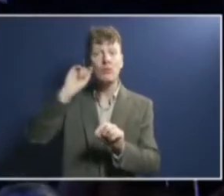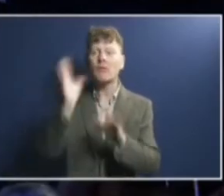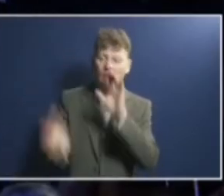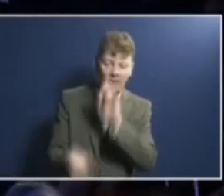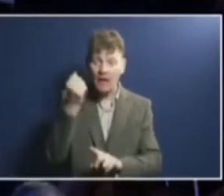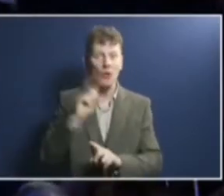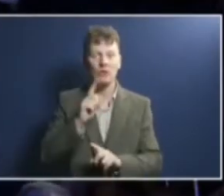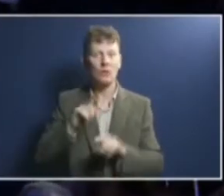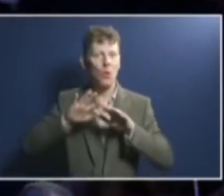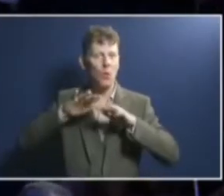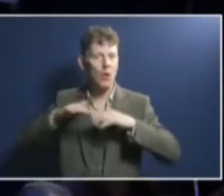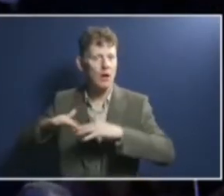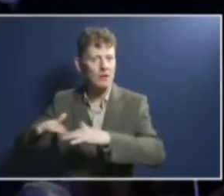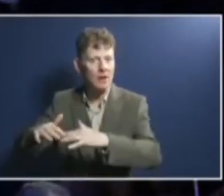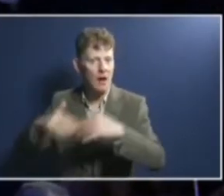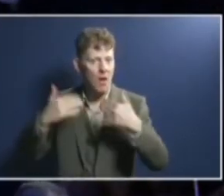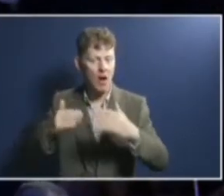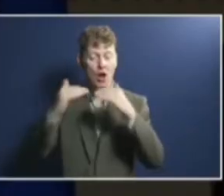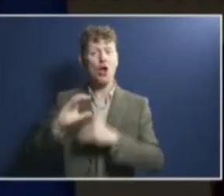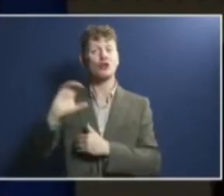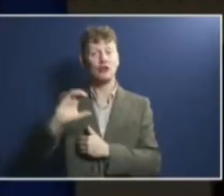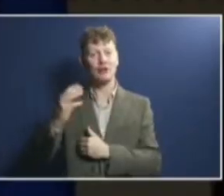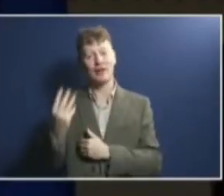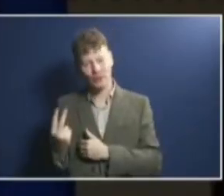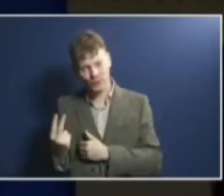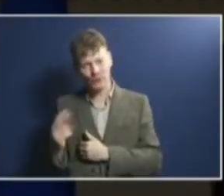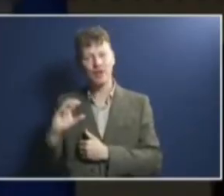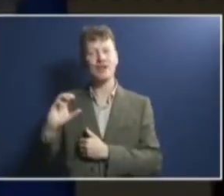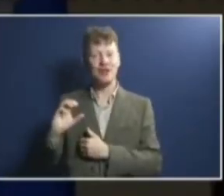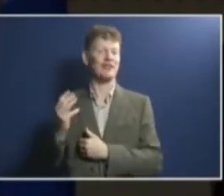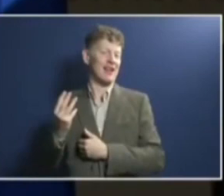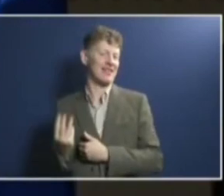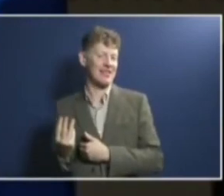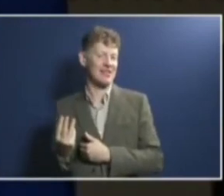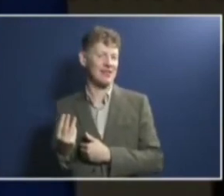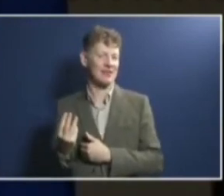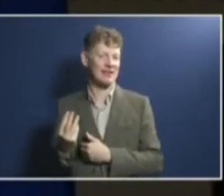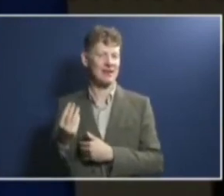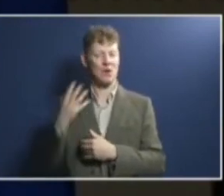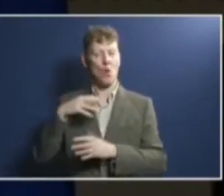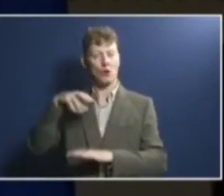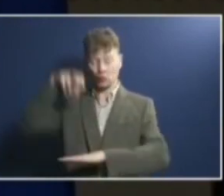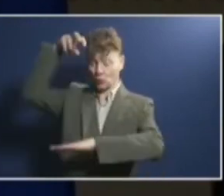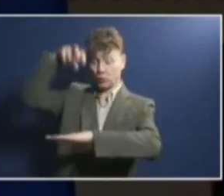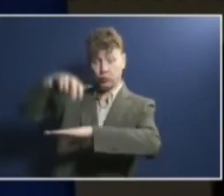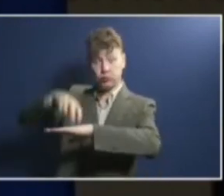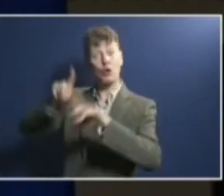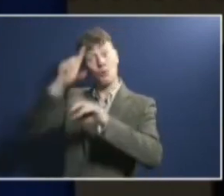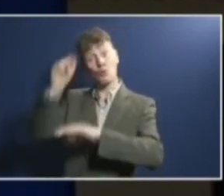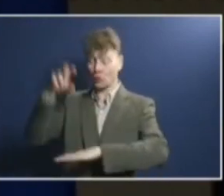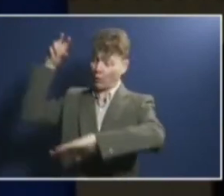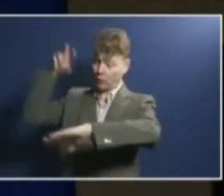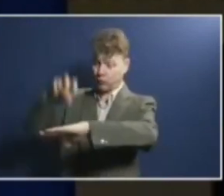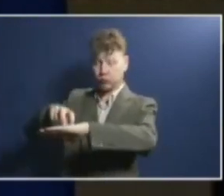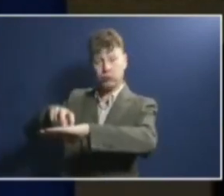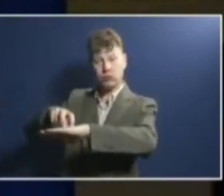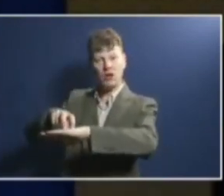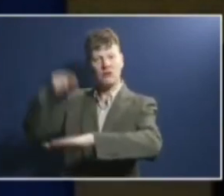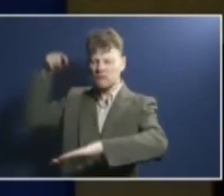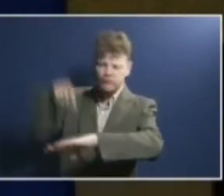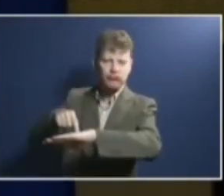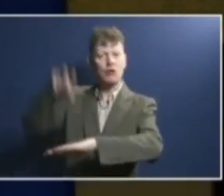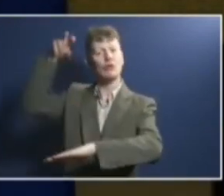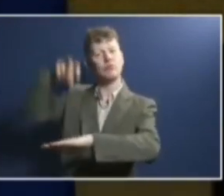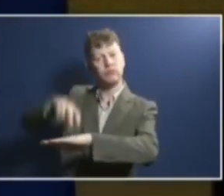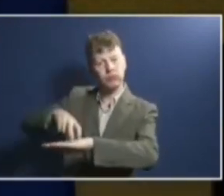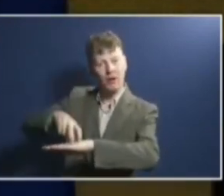Then, followed with Chandrayaan 2 and 3, our attempt to make soft landing on the Moon was successful in Chandrayaan 3.